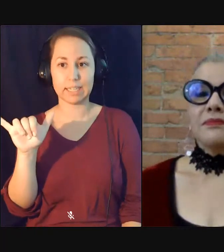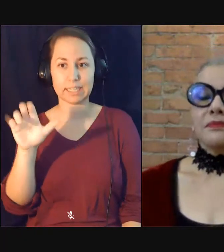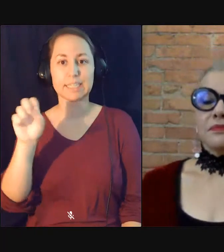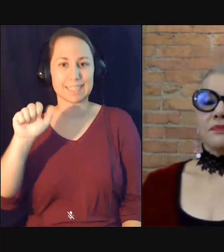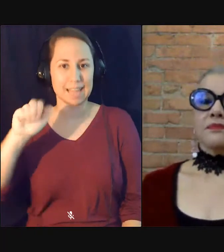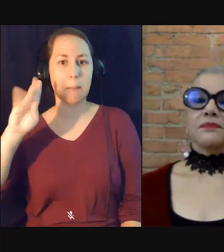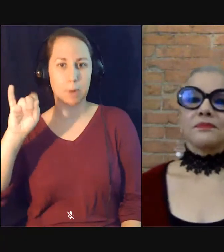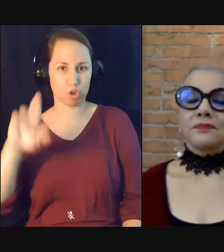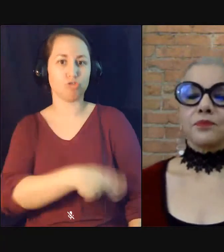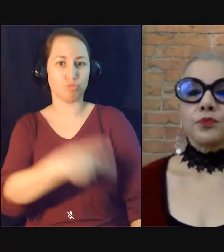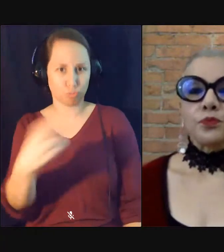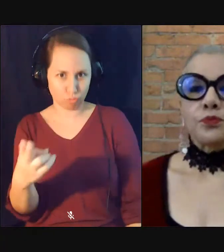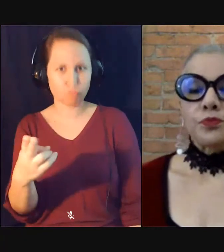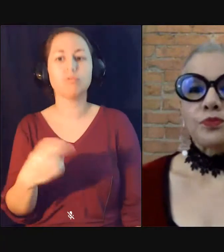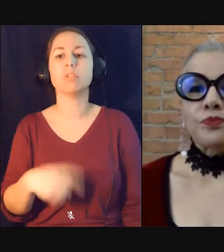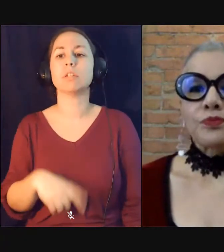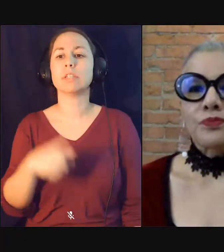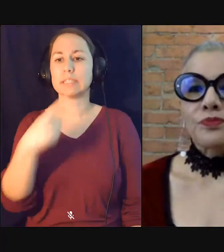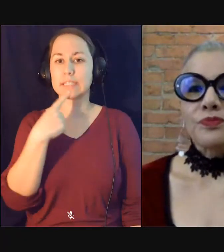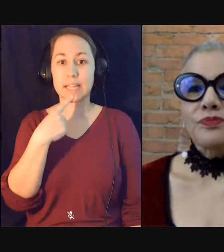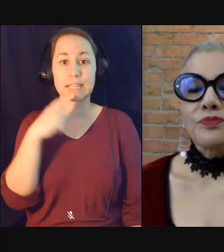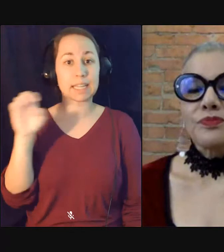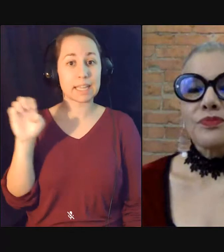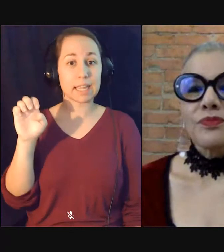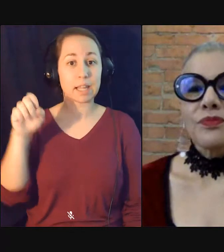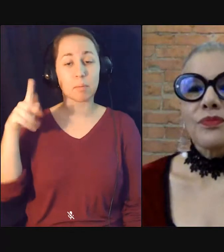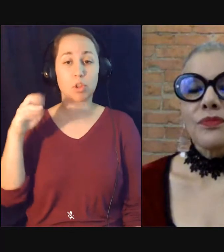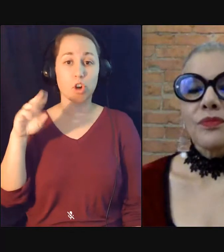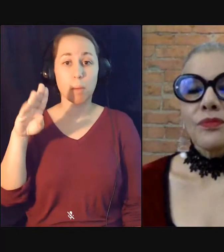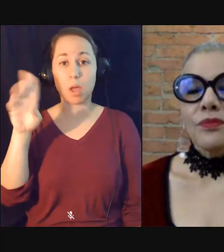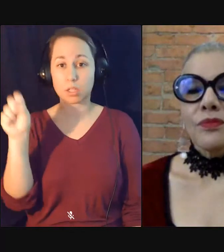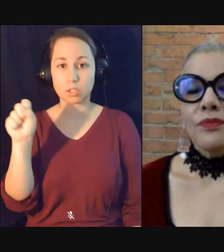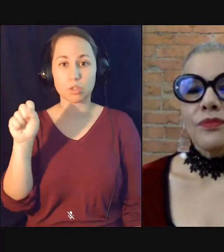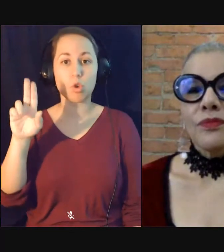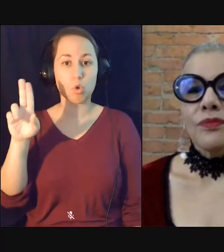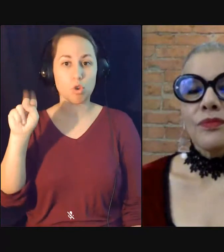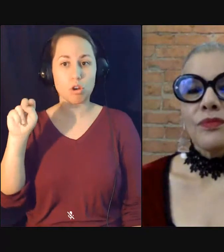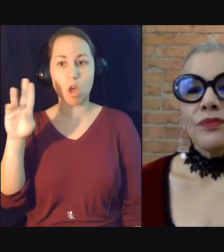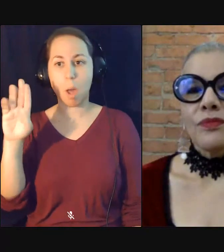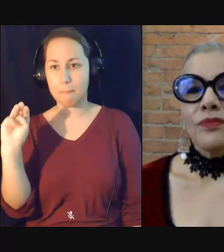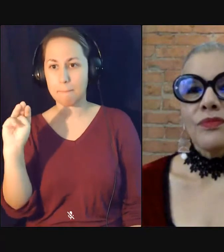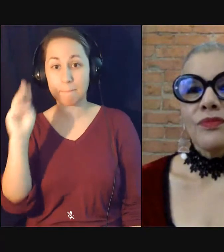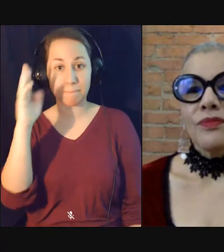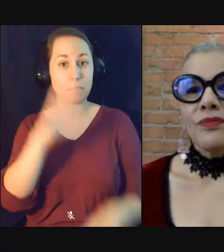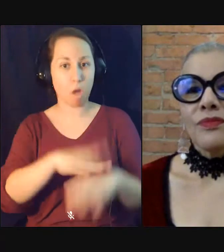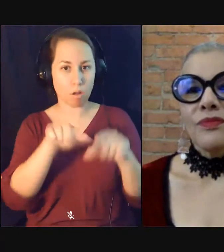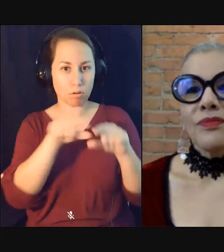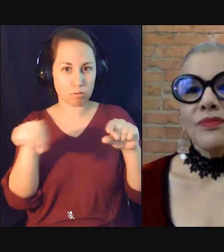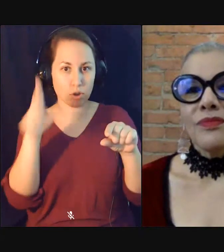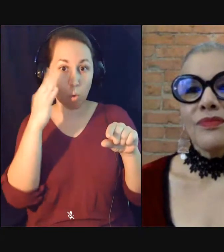and so it says E pluribus unum on it because it was meant to